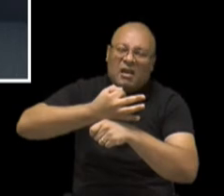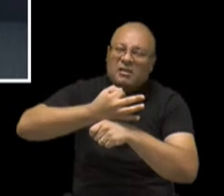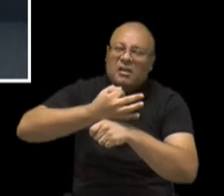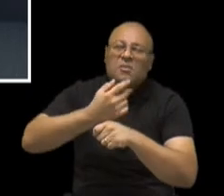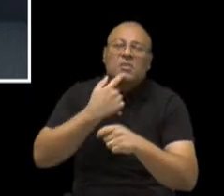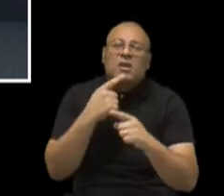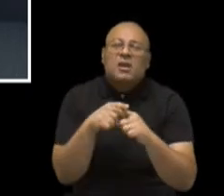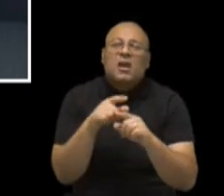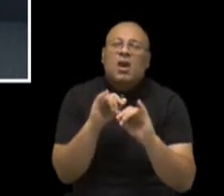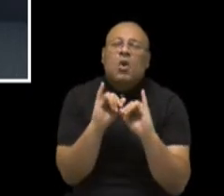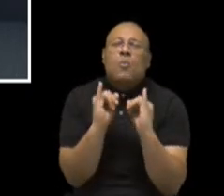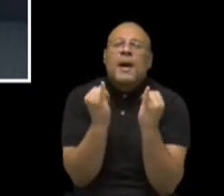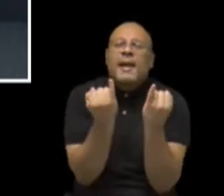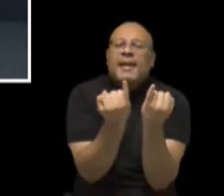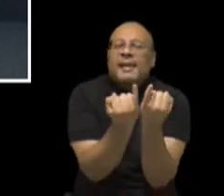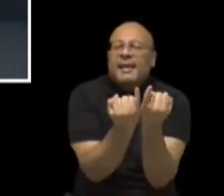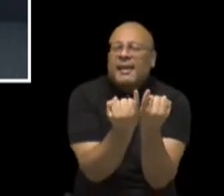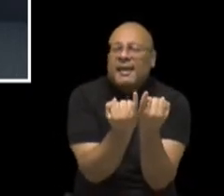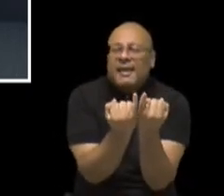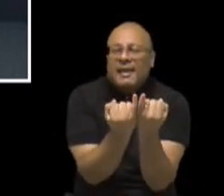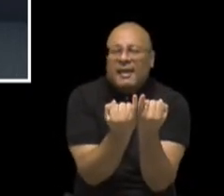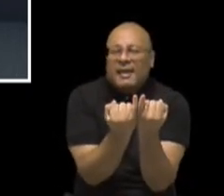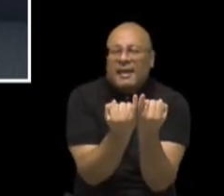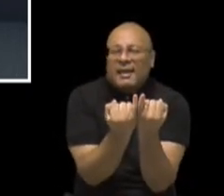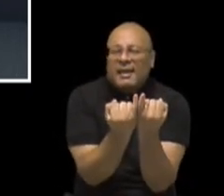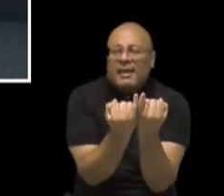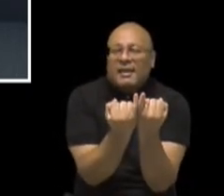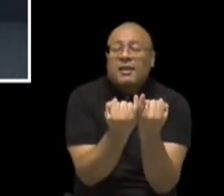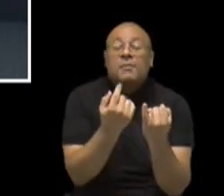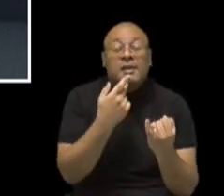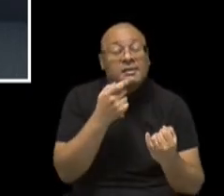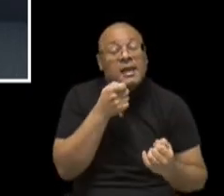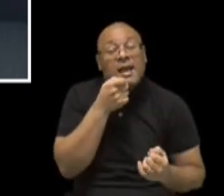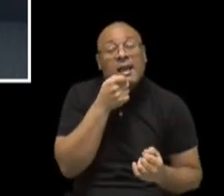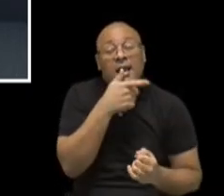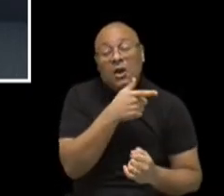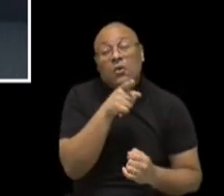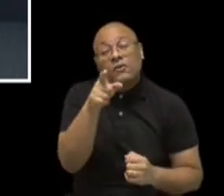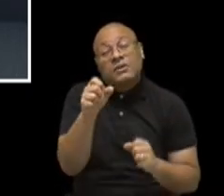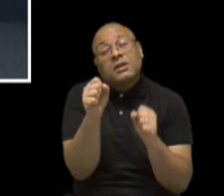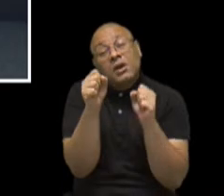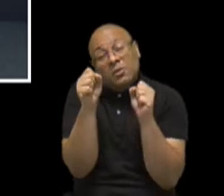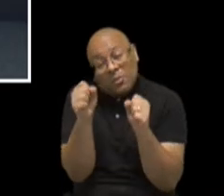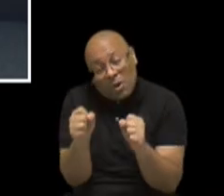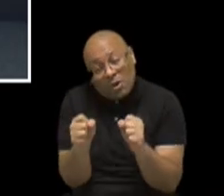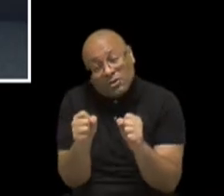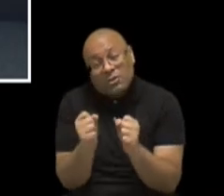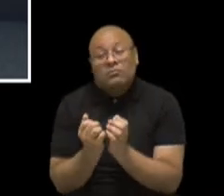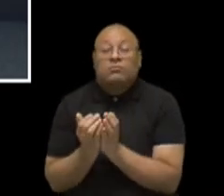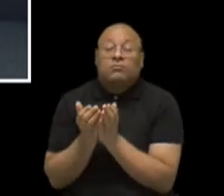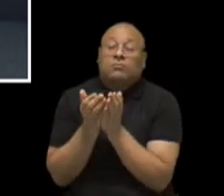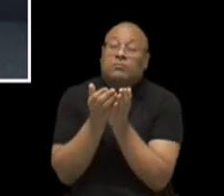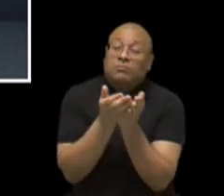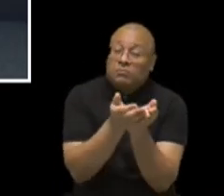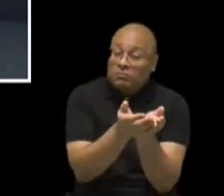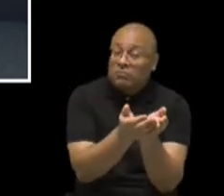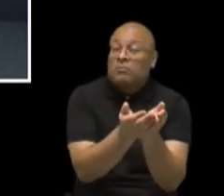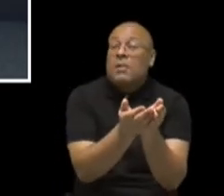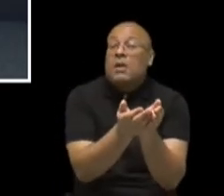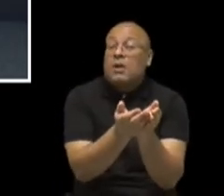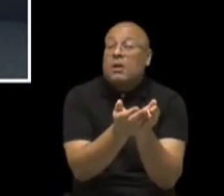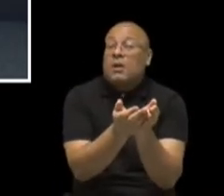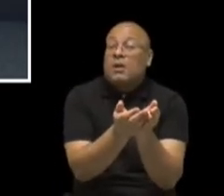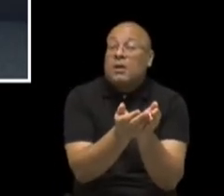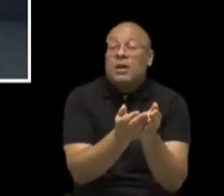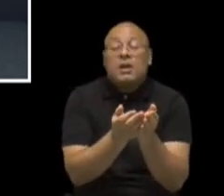islands, but it's a lot of fun because you can get off the boat a lot of times and